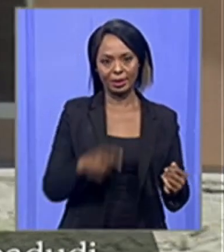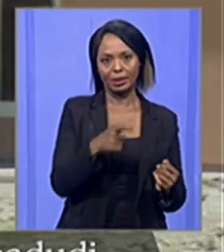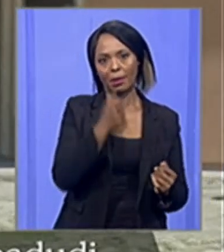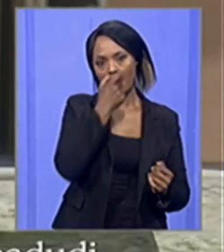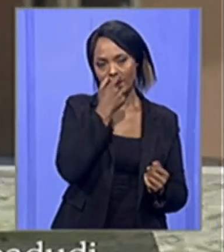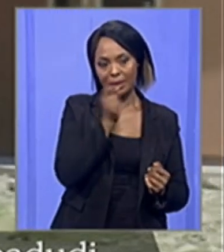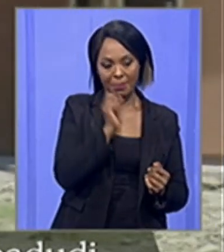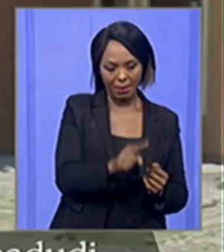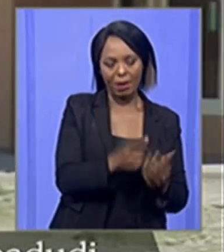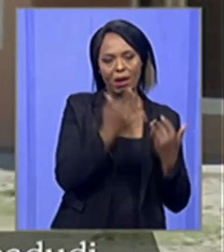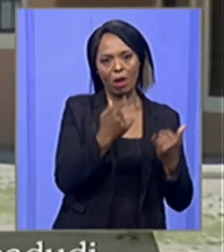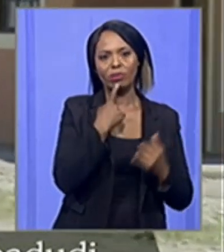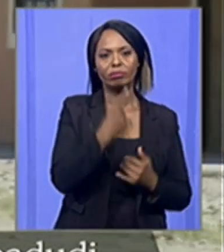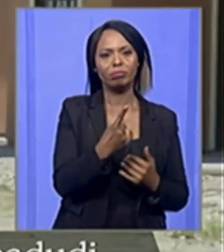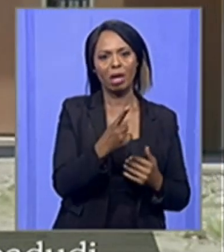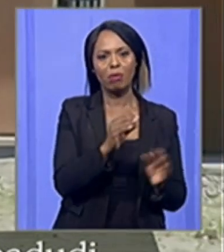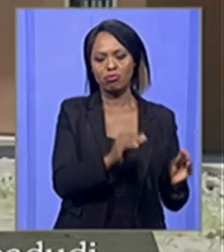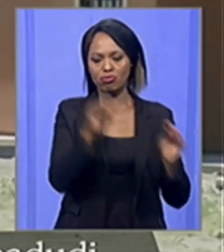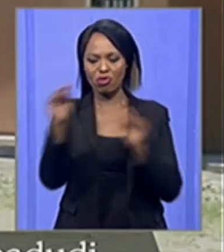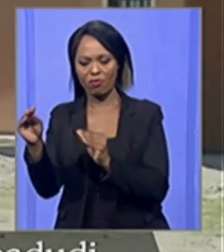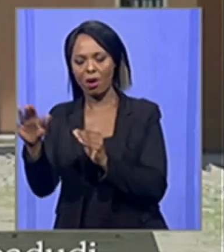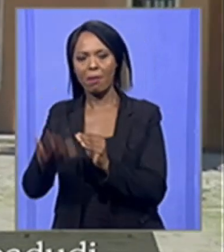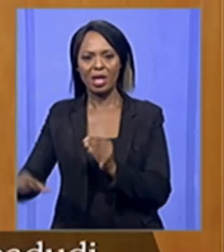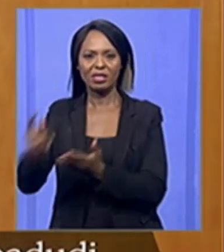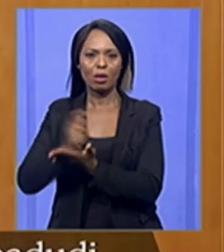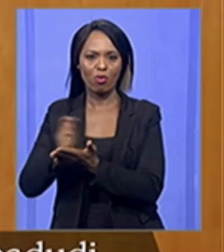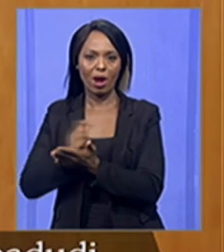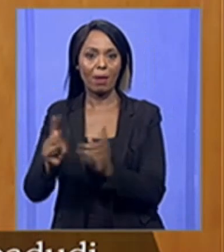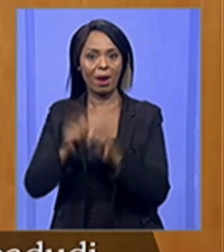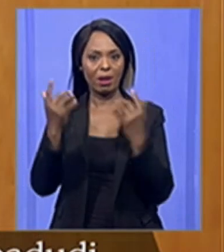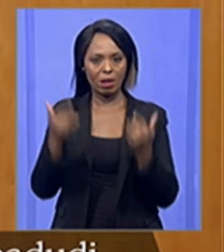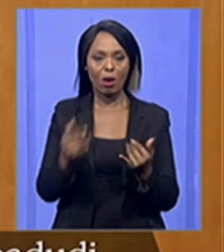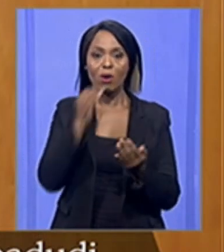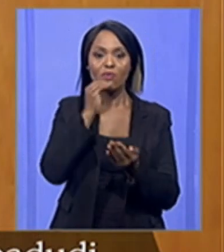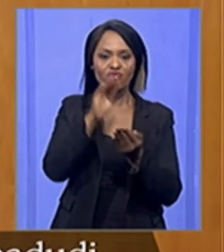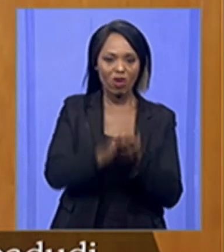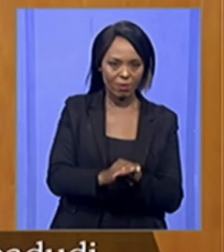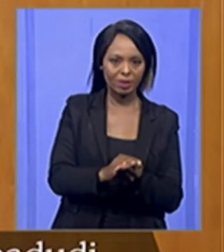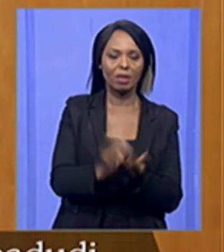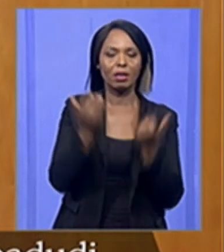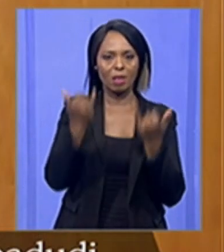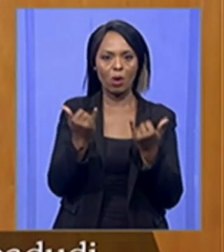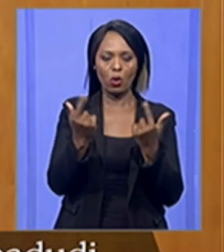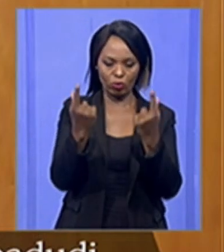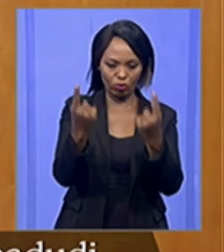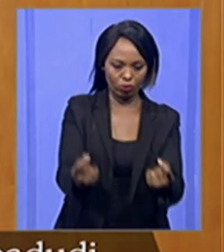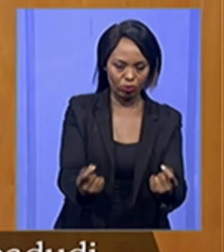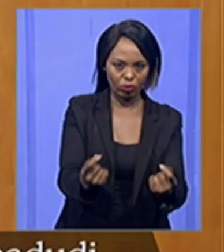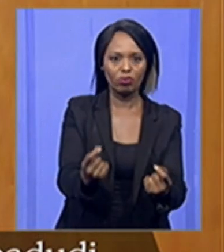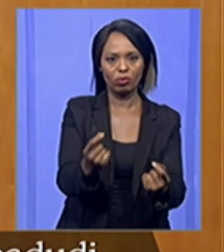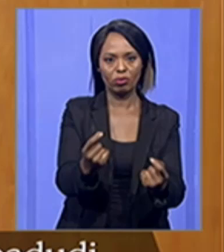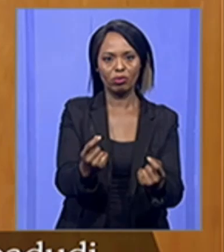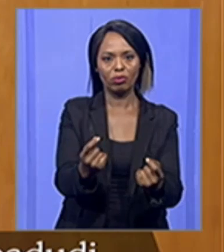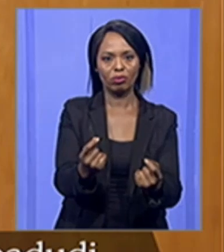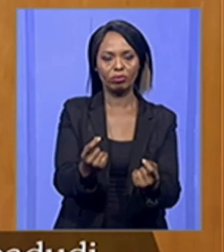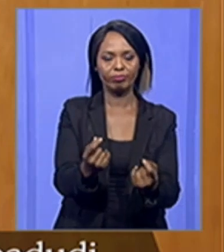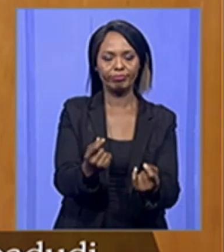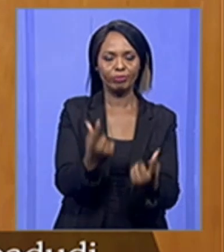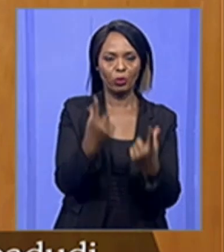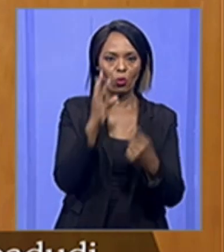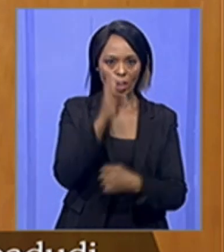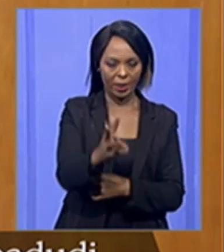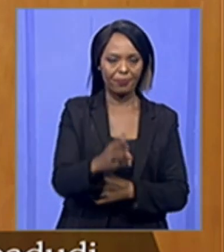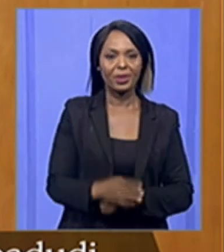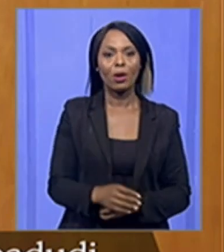Ramaphosa. Jwale ditshepiso di a phethahatswa. Today we can report that 104 houses will